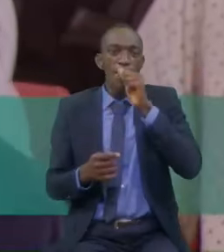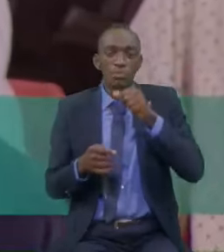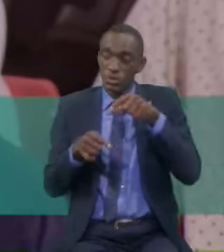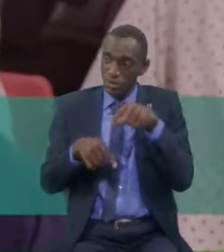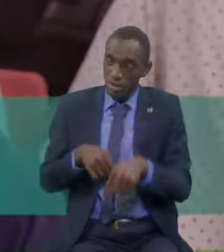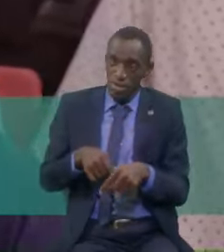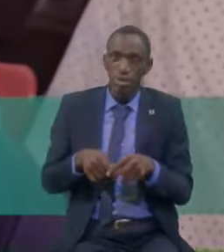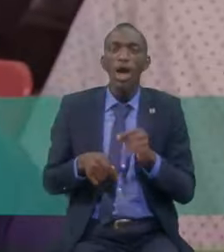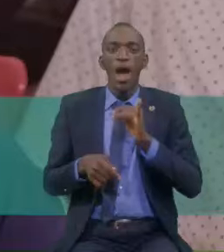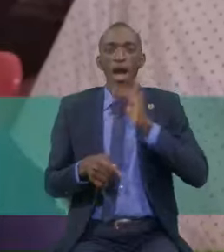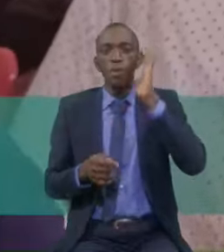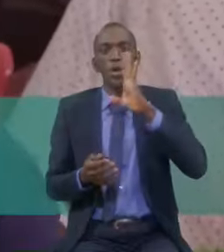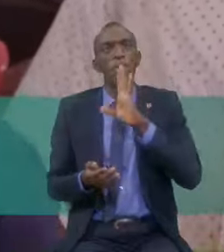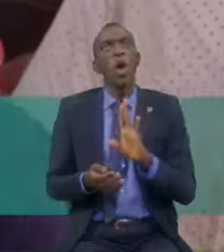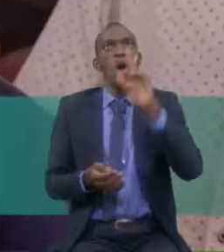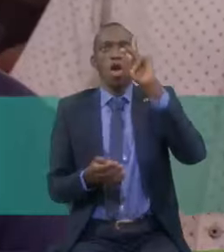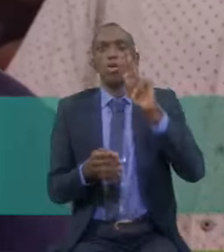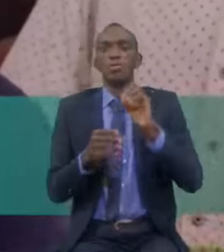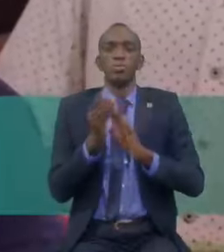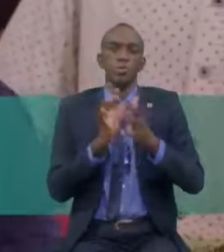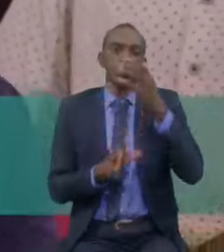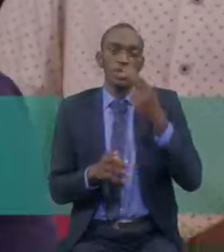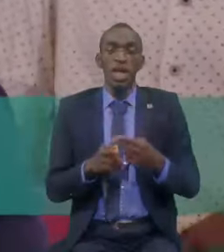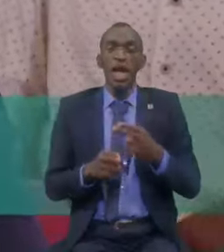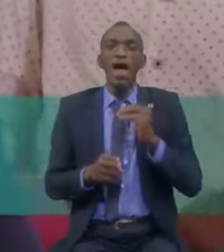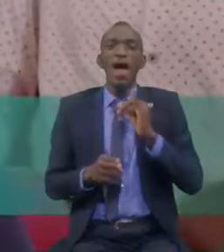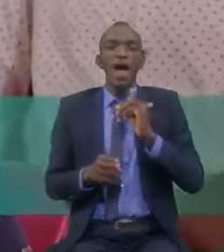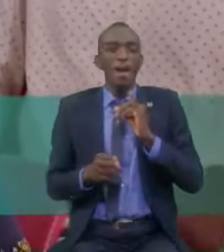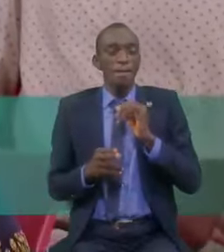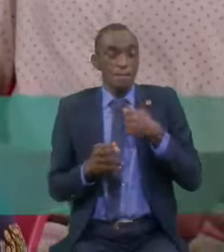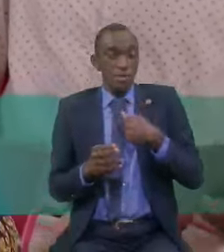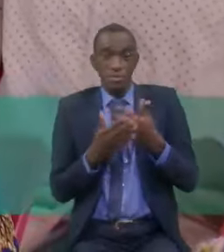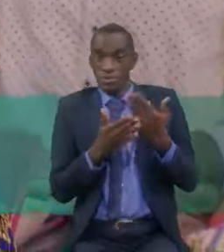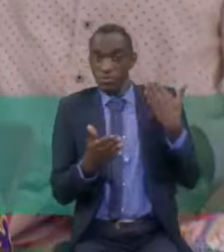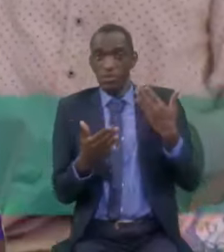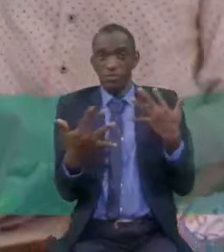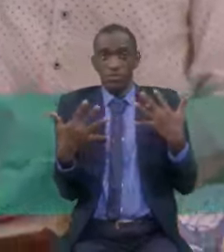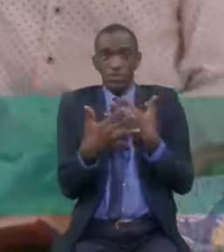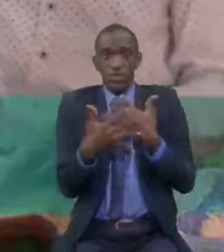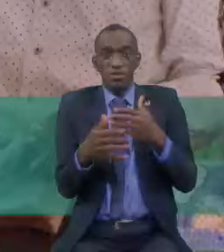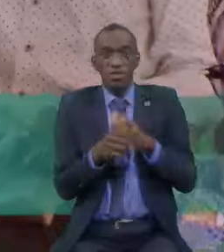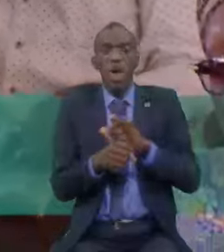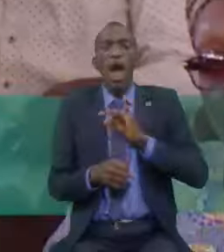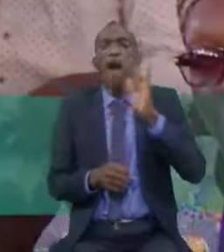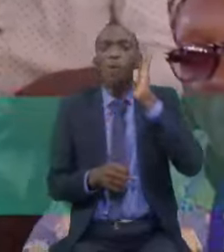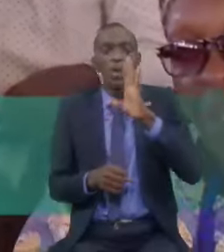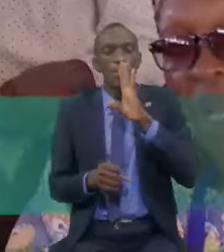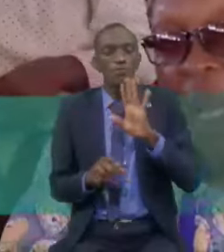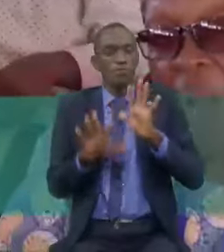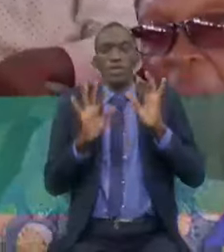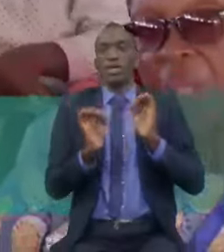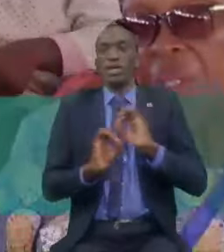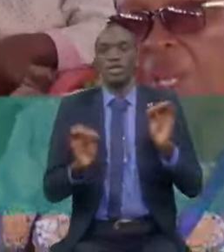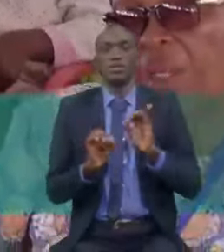Am I fearful? I'll be fearless. Am I tired? I